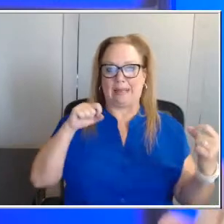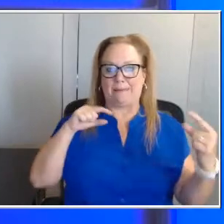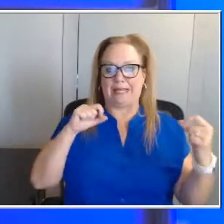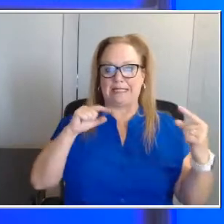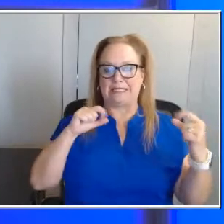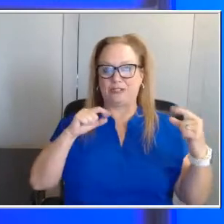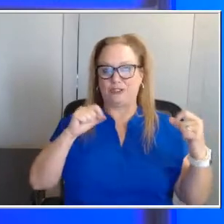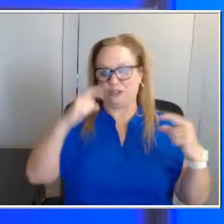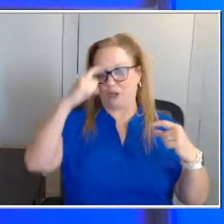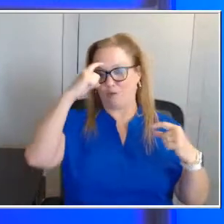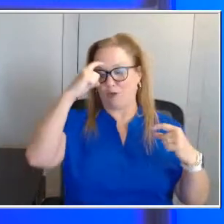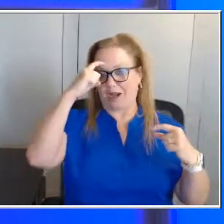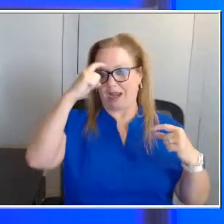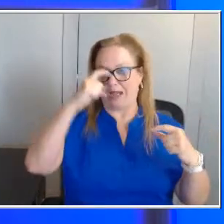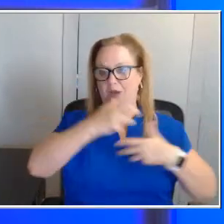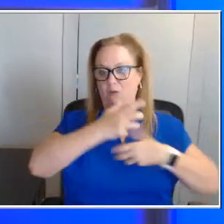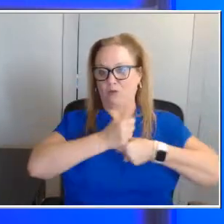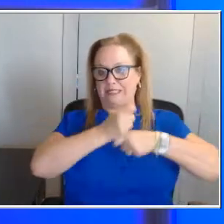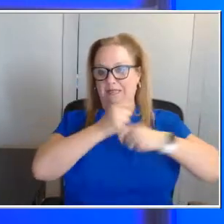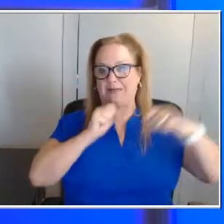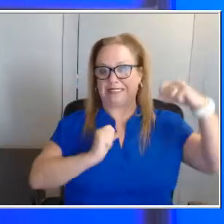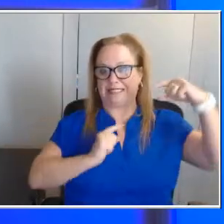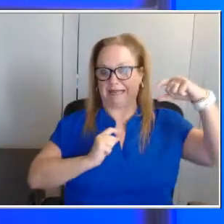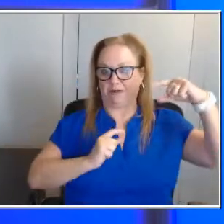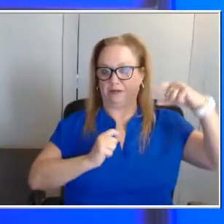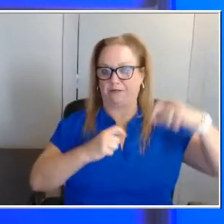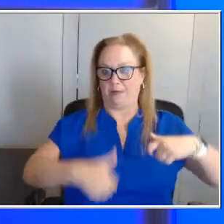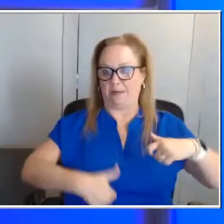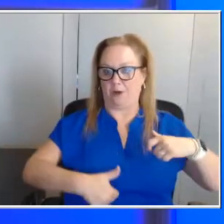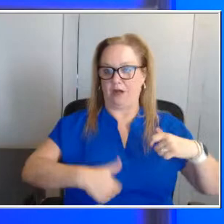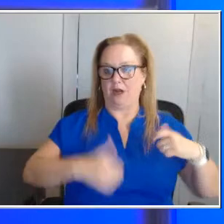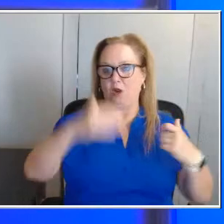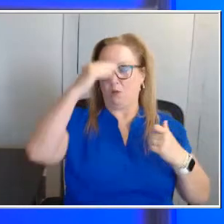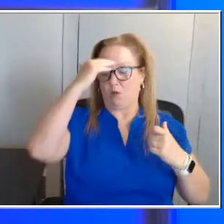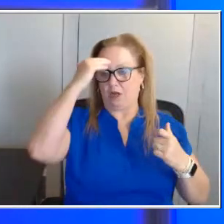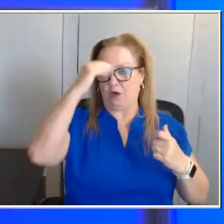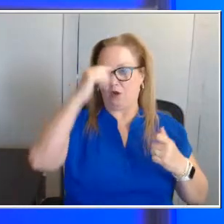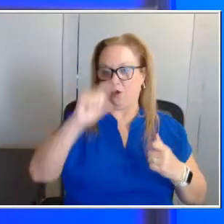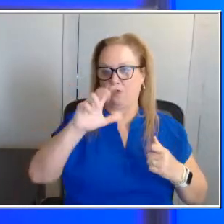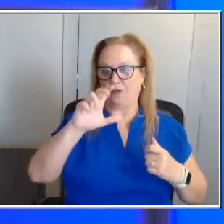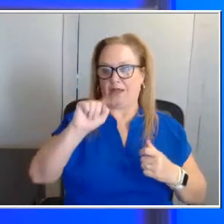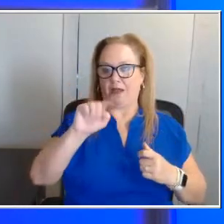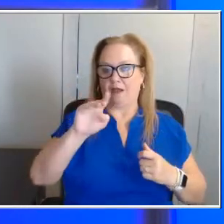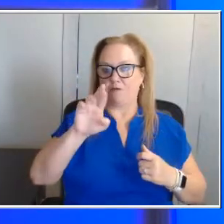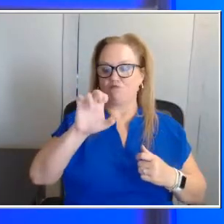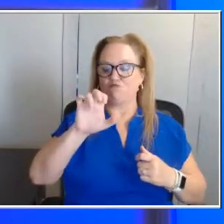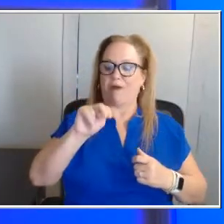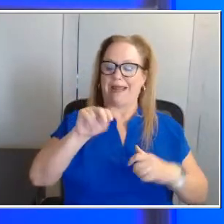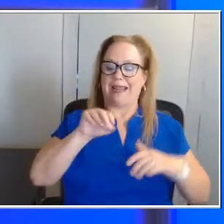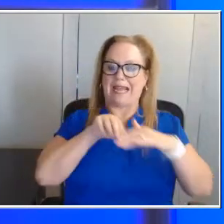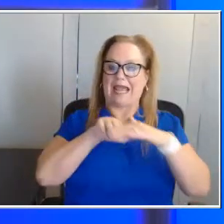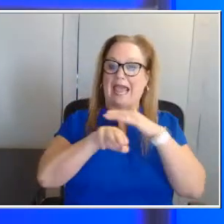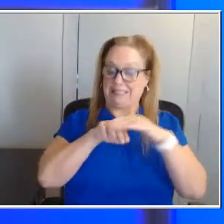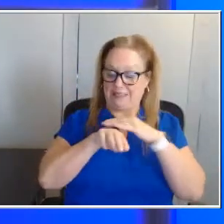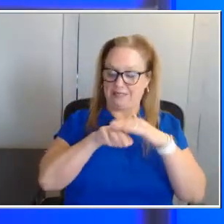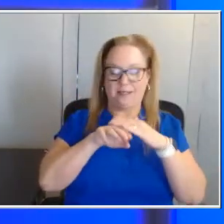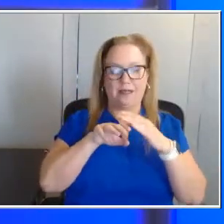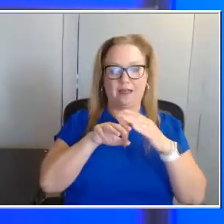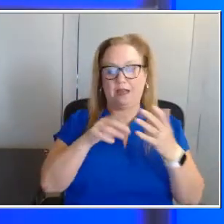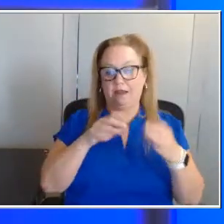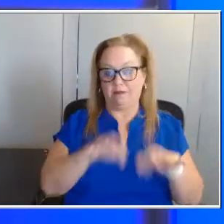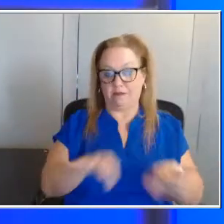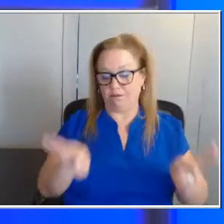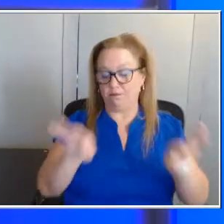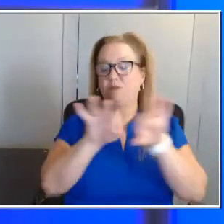brain and receiving signals from the brain. We now know that is the gut-brain axis, and how important that really is, not only